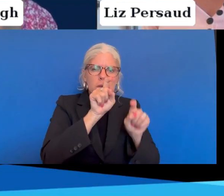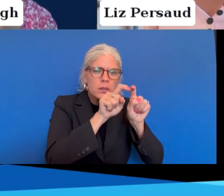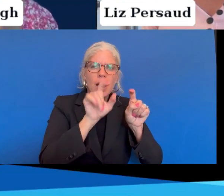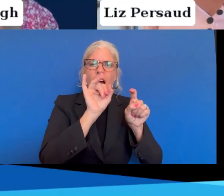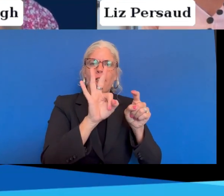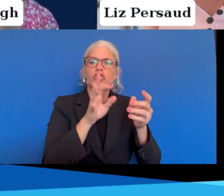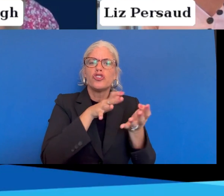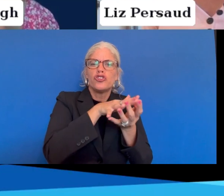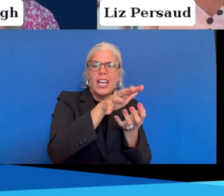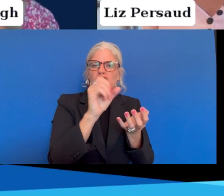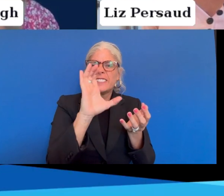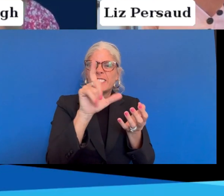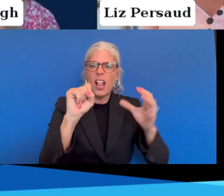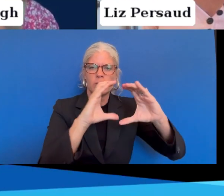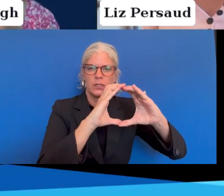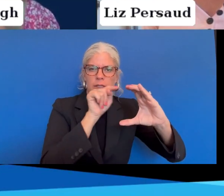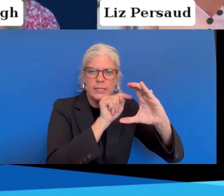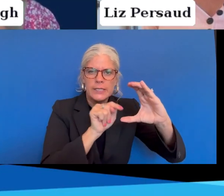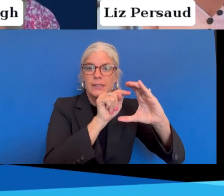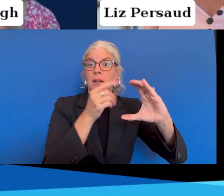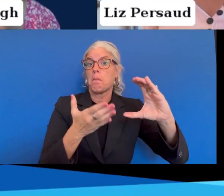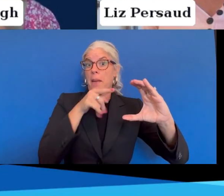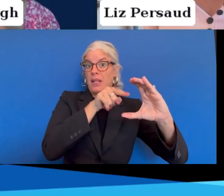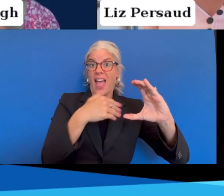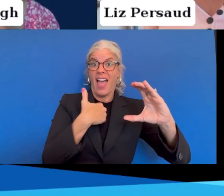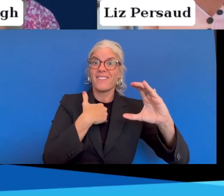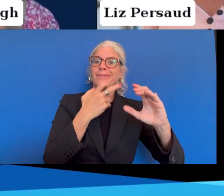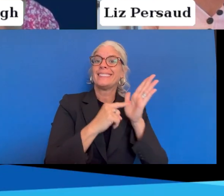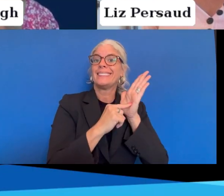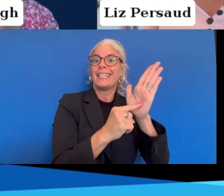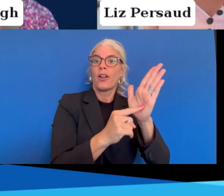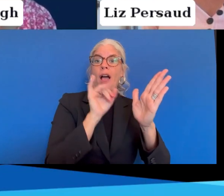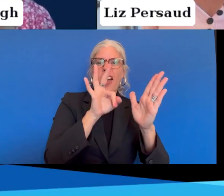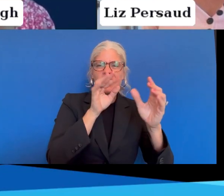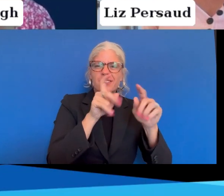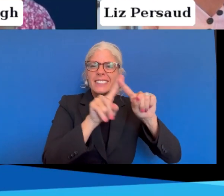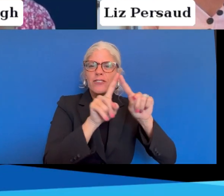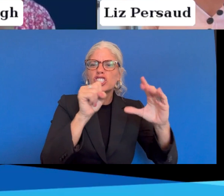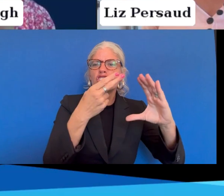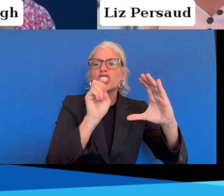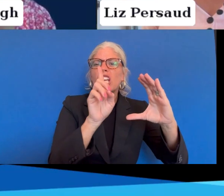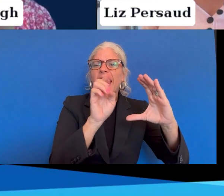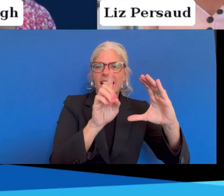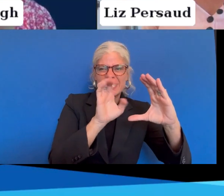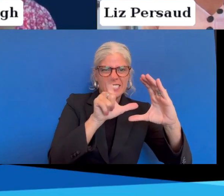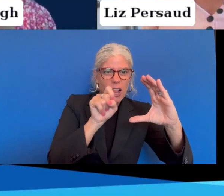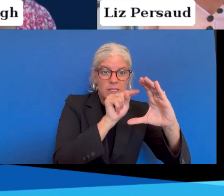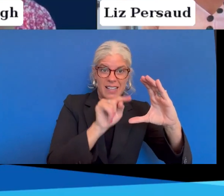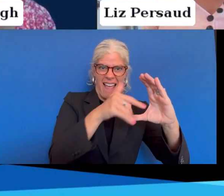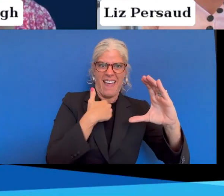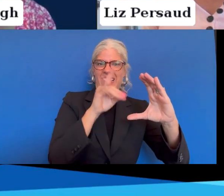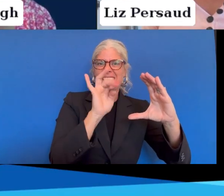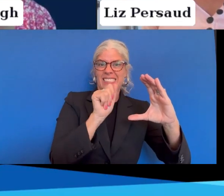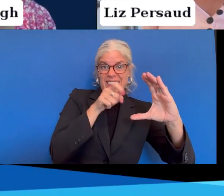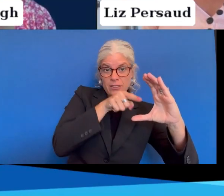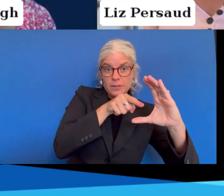small particles of shedded cells that may or may not have a signal of those shedded cells are diseased.